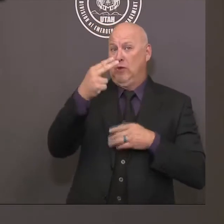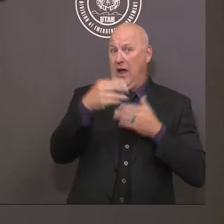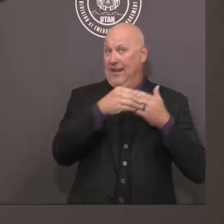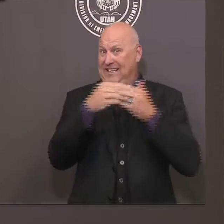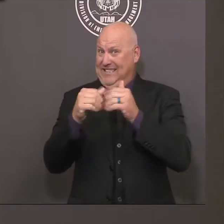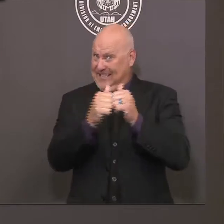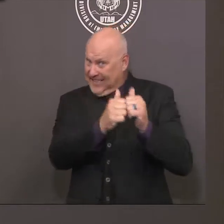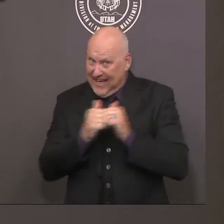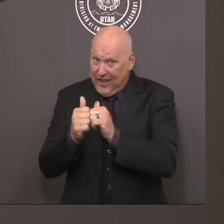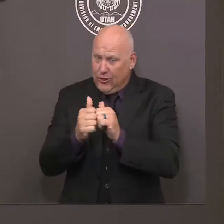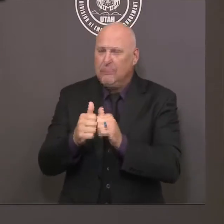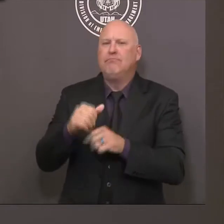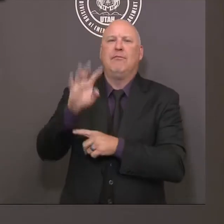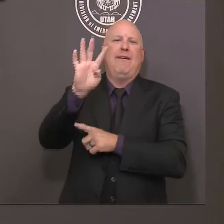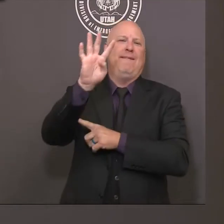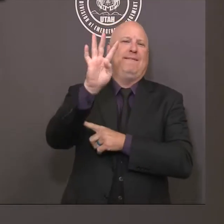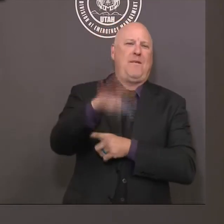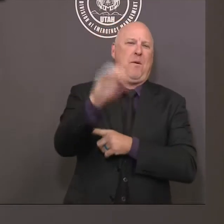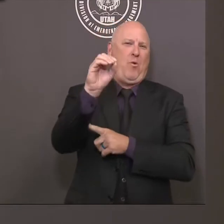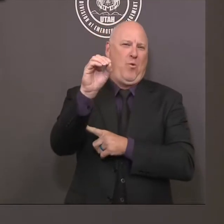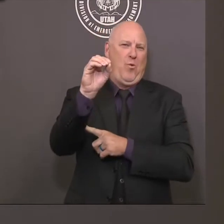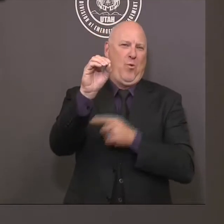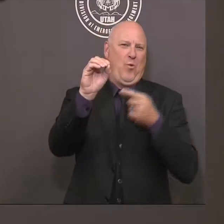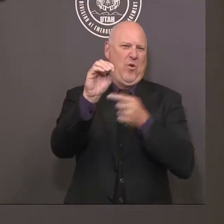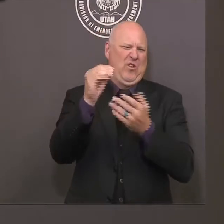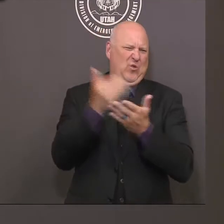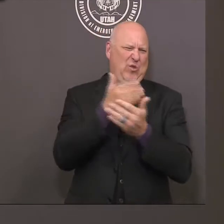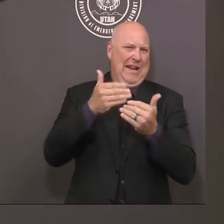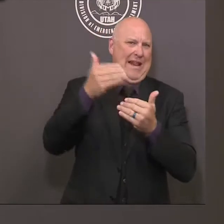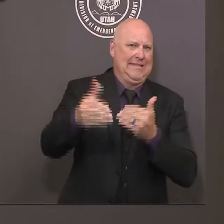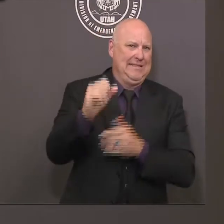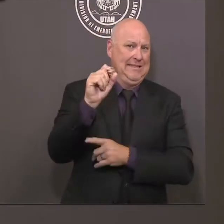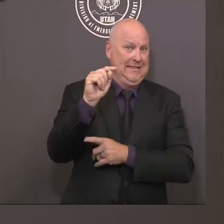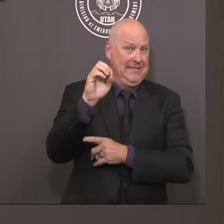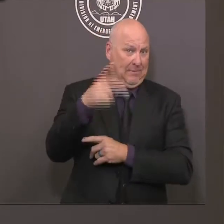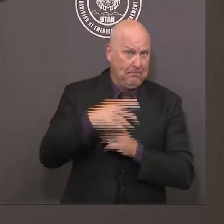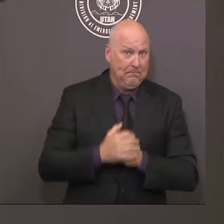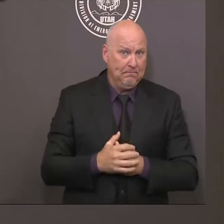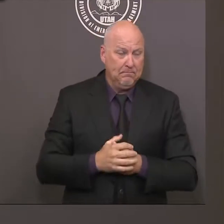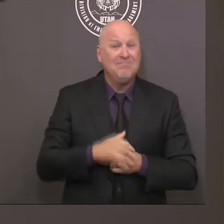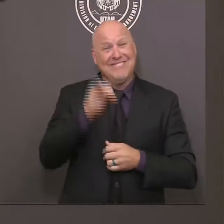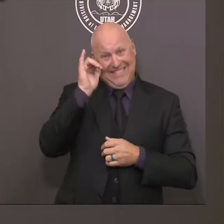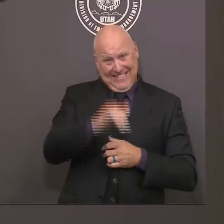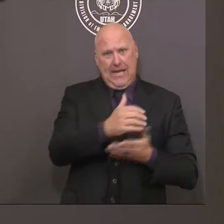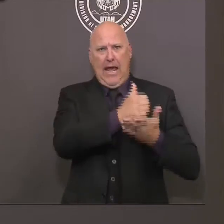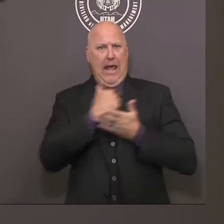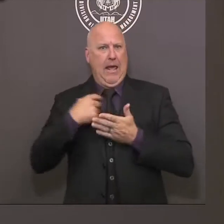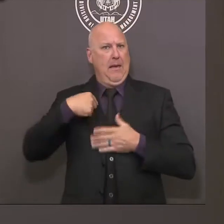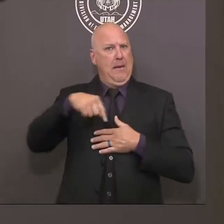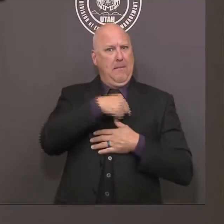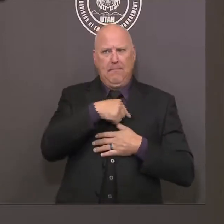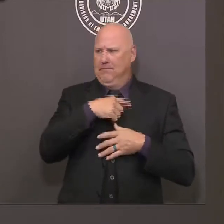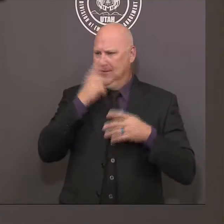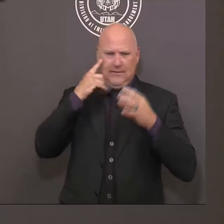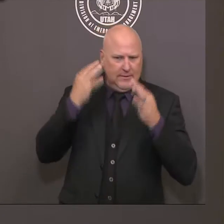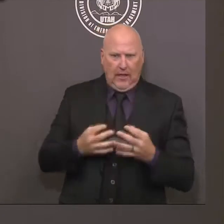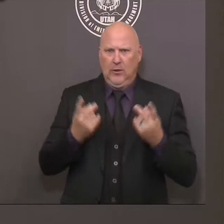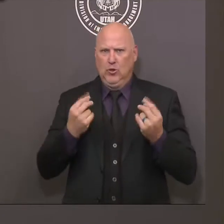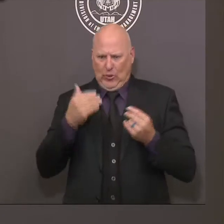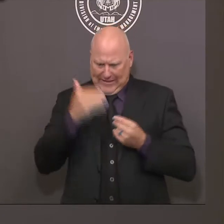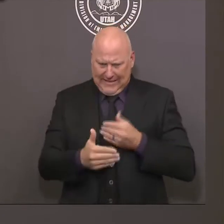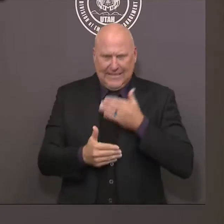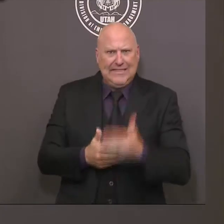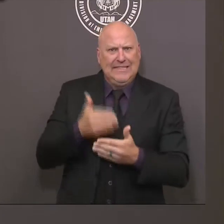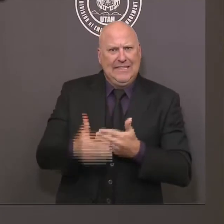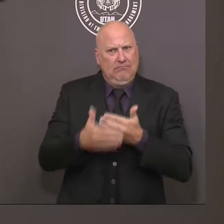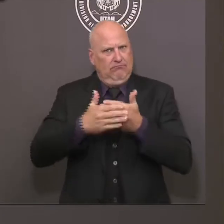Now we're on volume 4, which is going to help us understand how to get from here to there. And I'm pleased with the work of many people. Again, we've